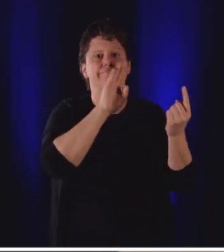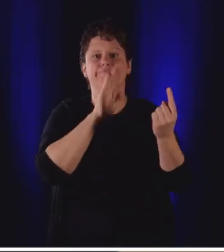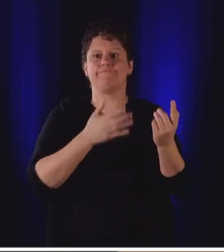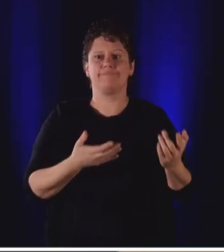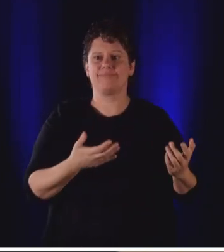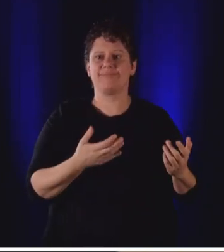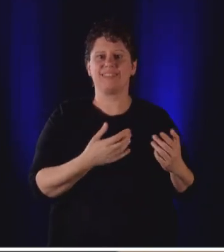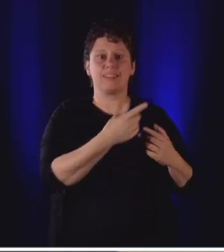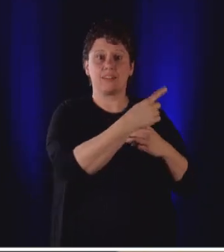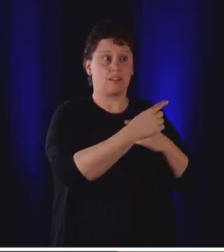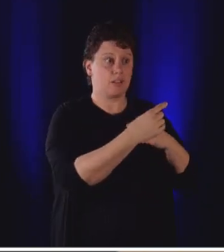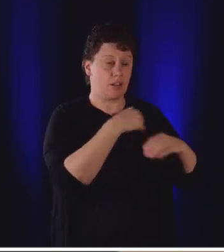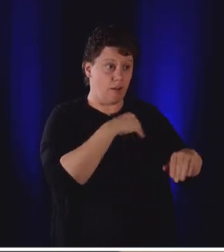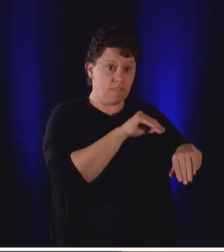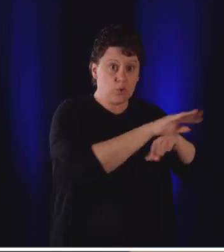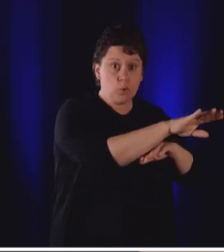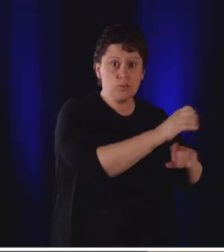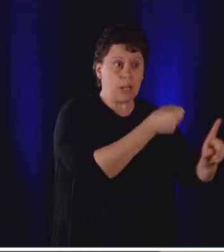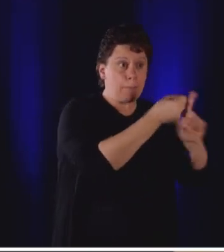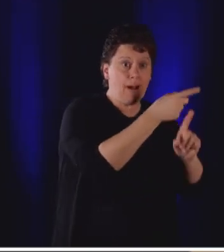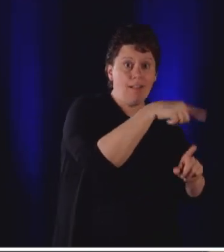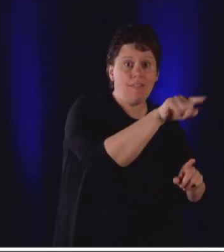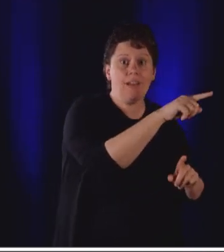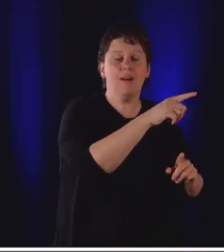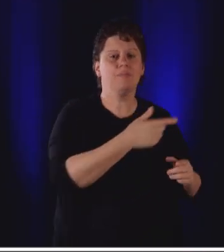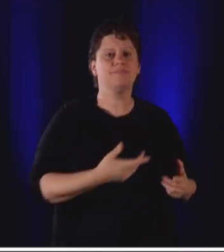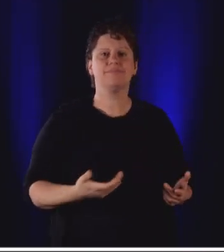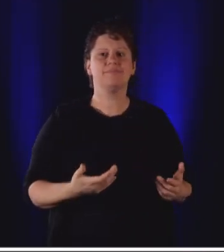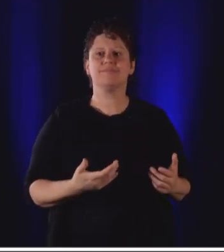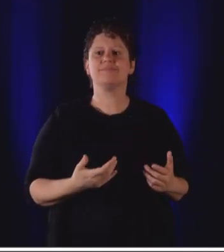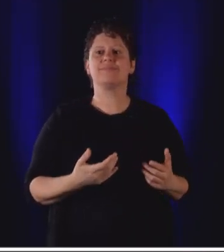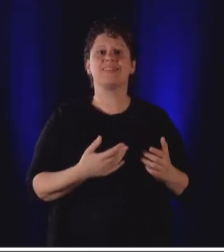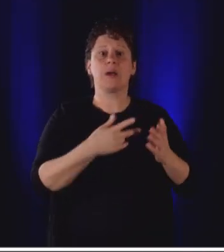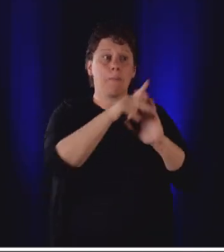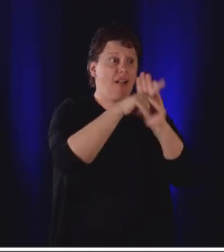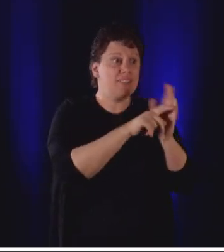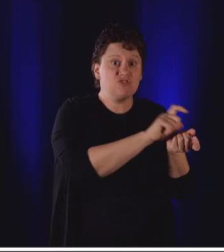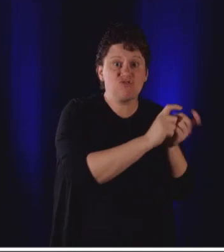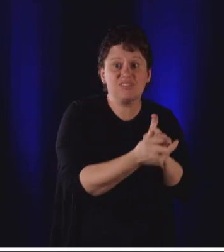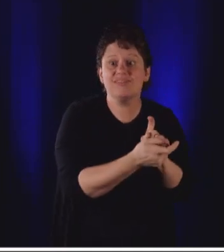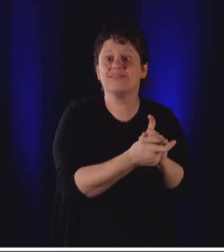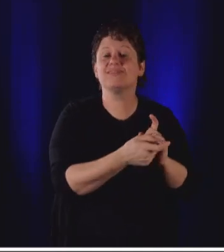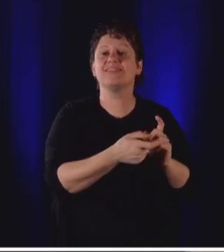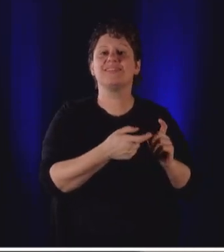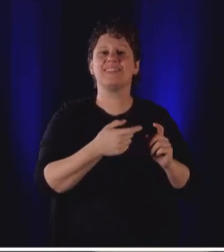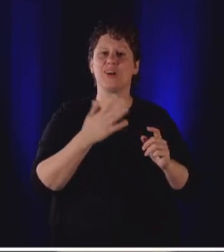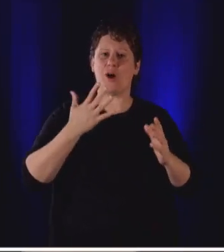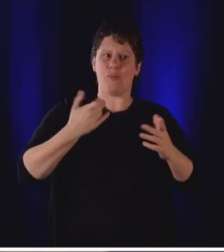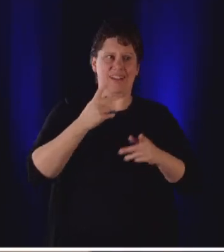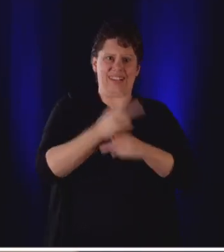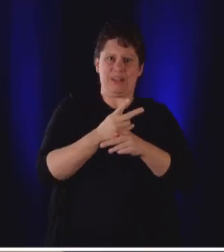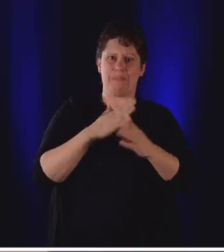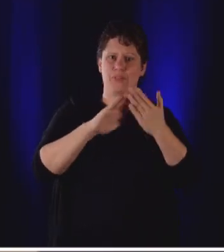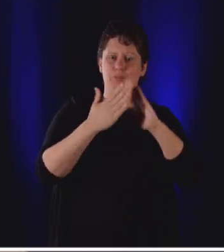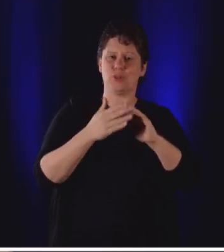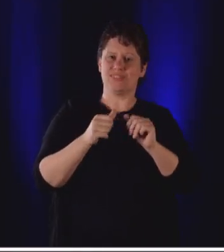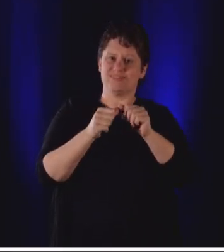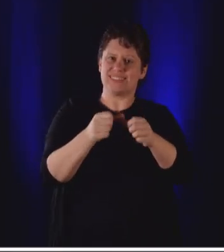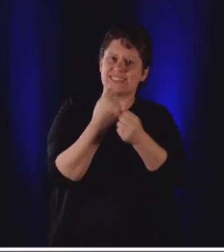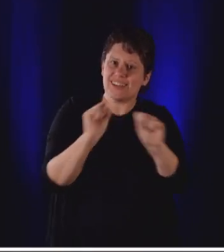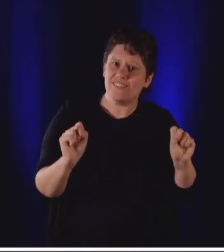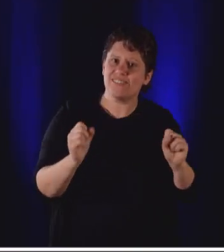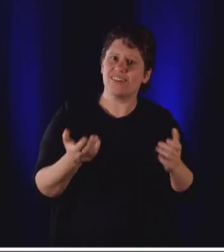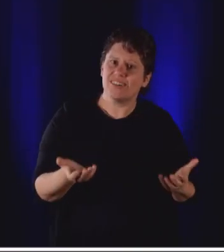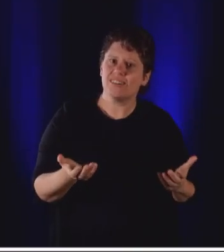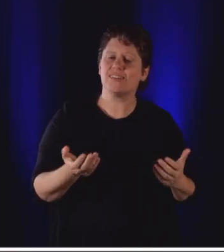or for anybody else that had the power to write language that would create policies that would keep our community safe. And I thought